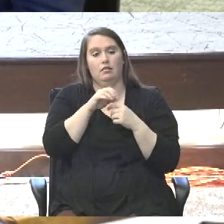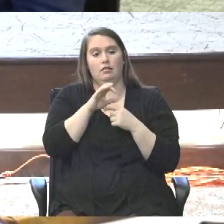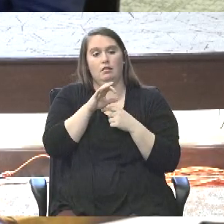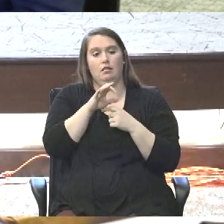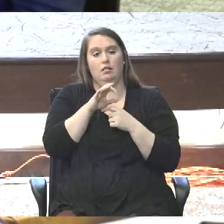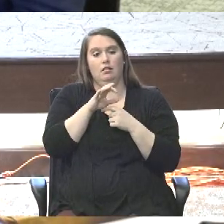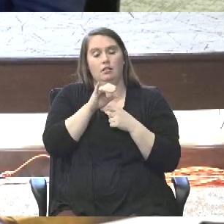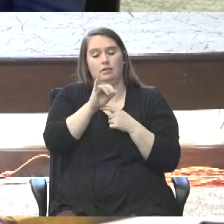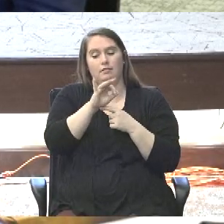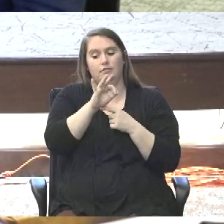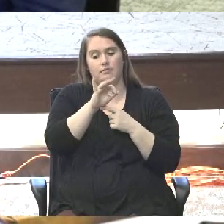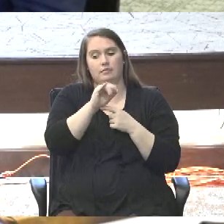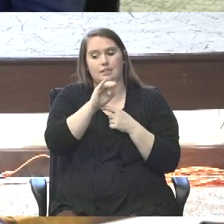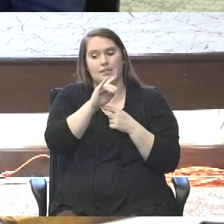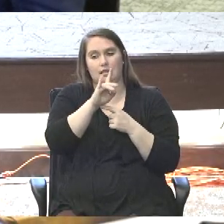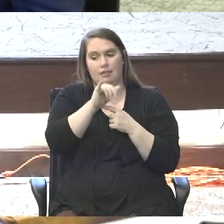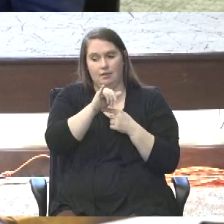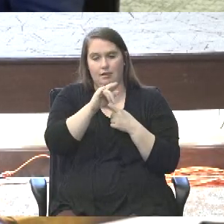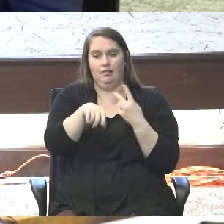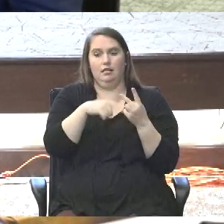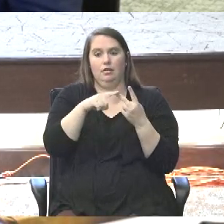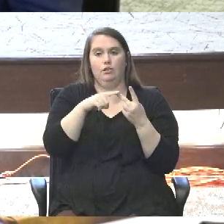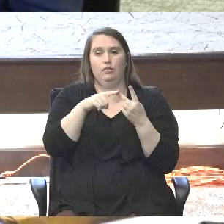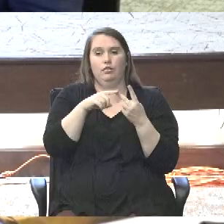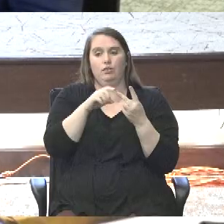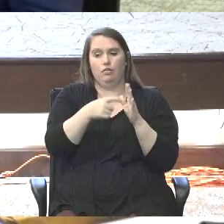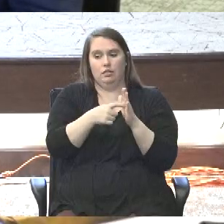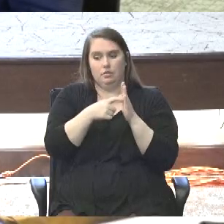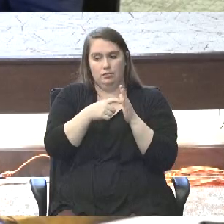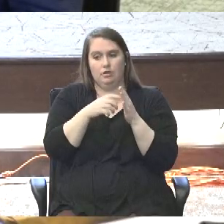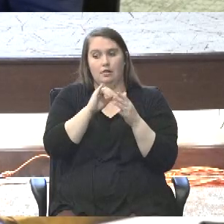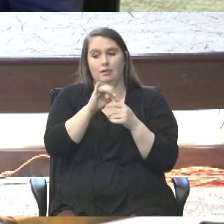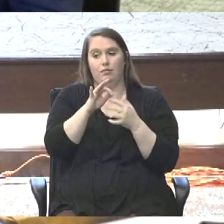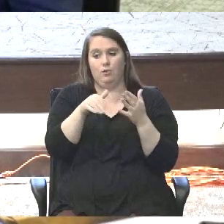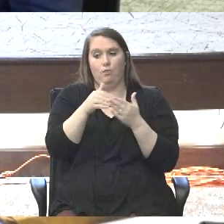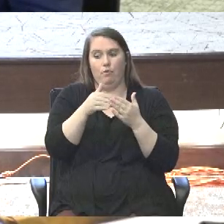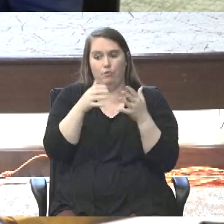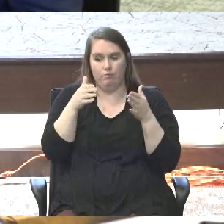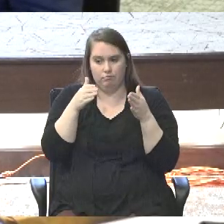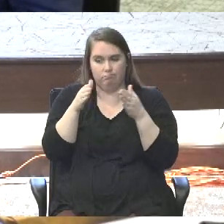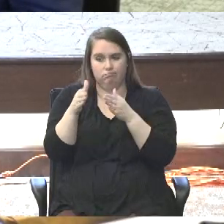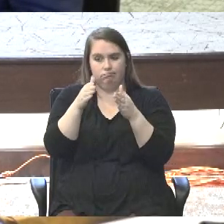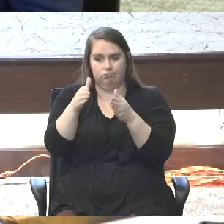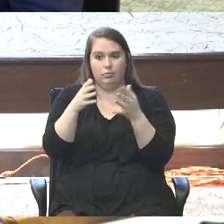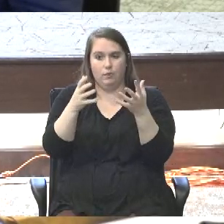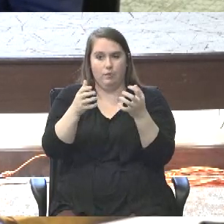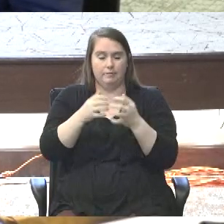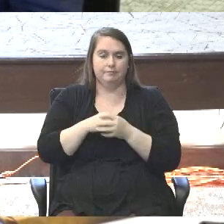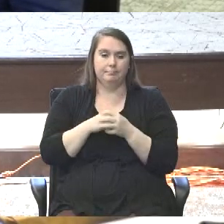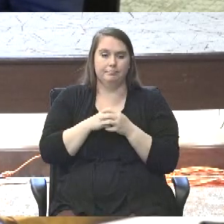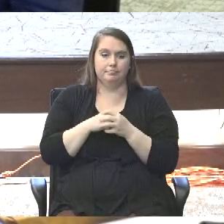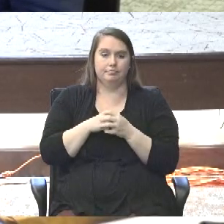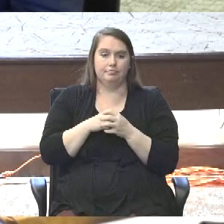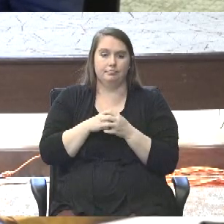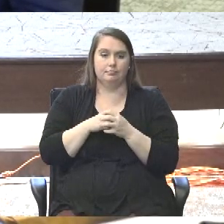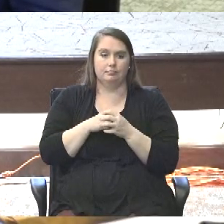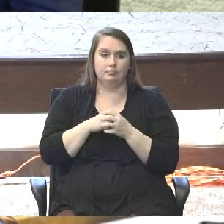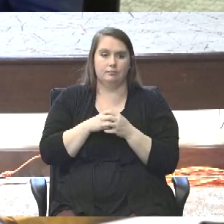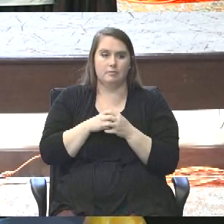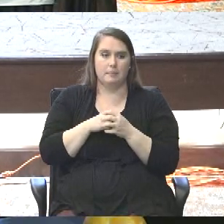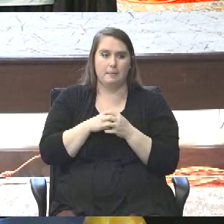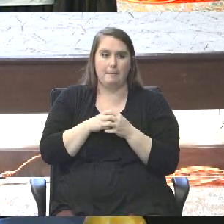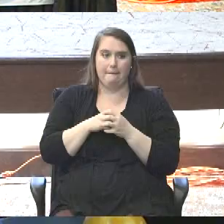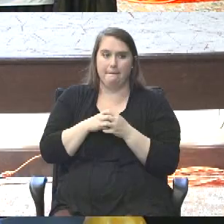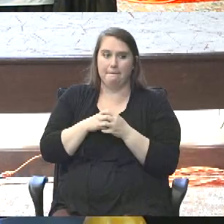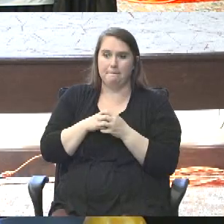cetera, if and when you all decide if you want to go with sidewalks on all streets. So on that and I know we've got